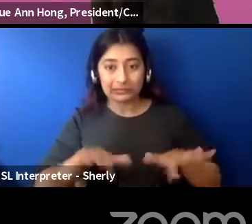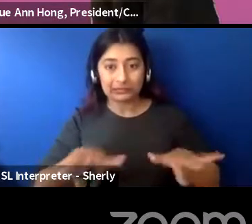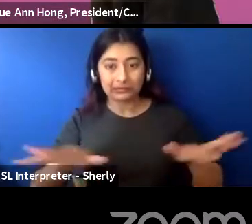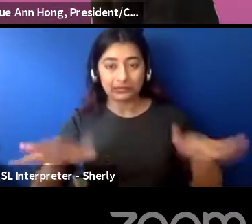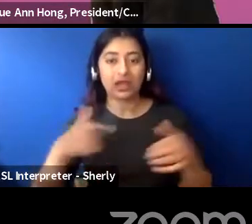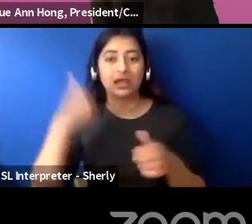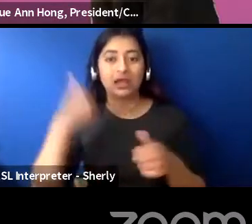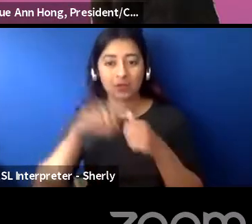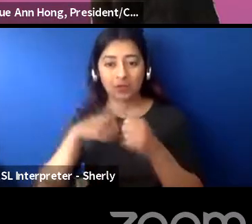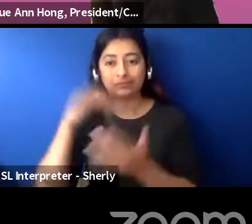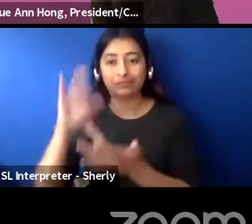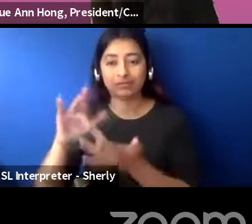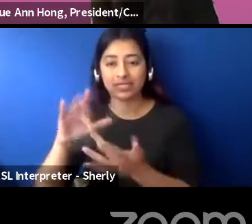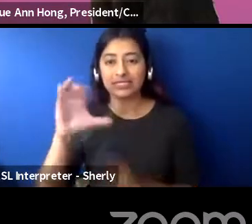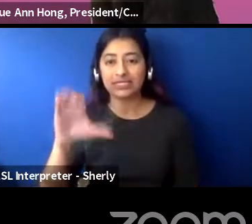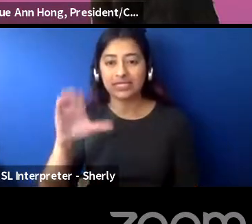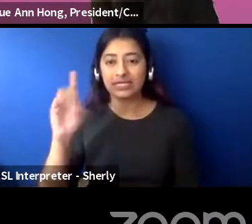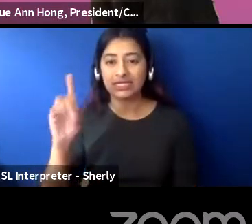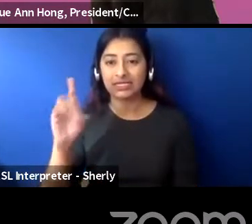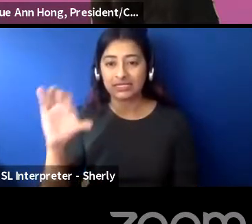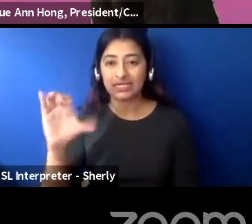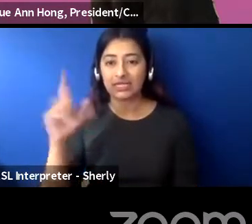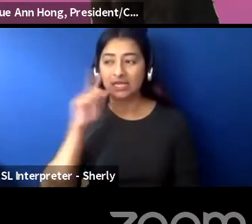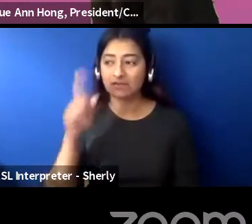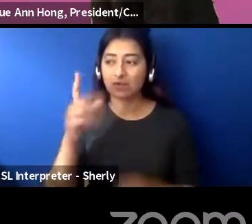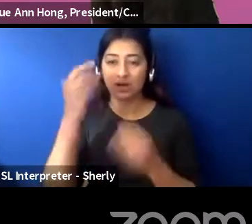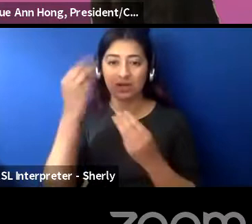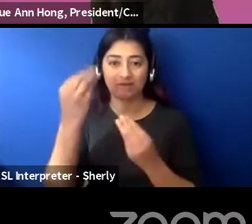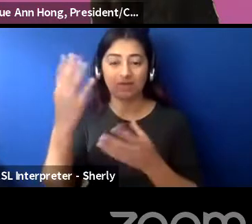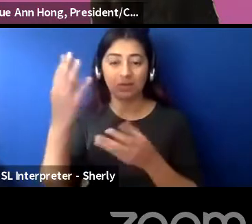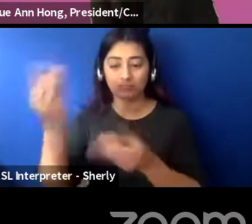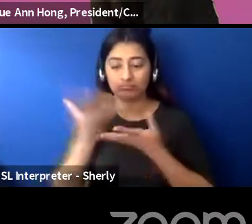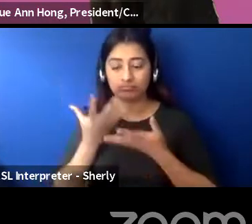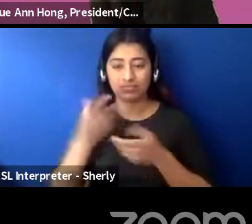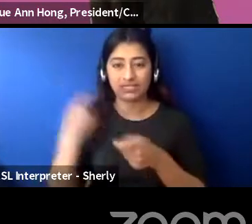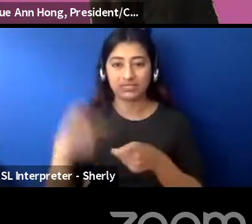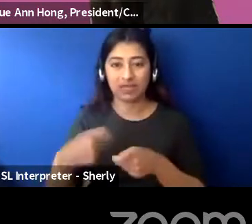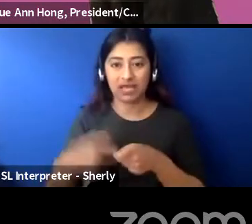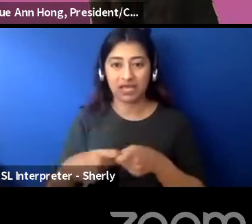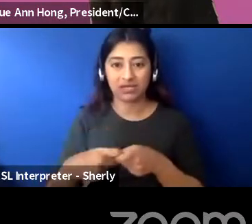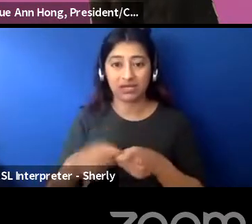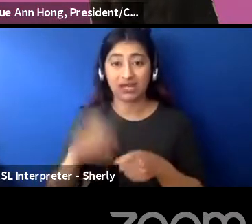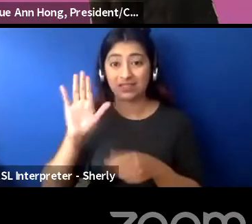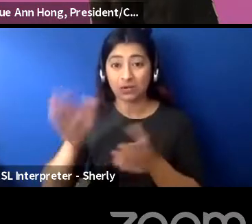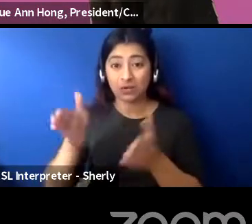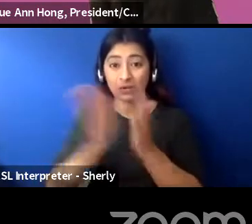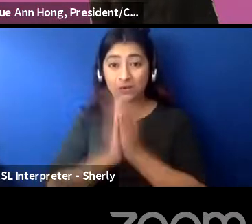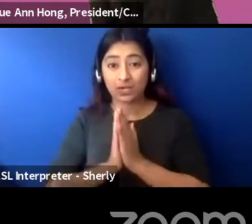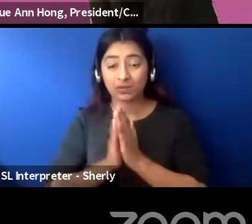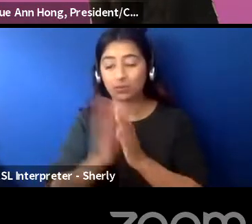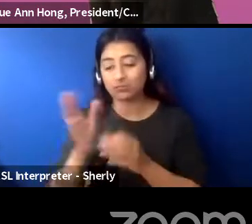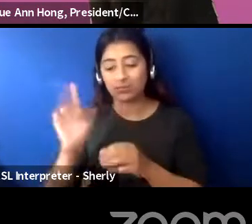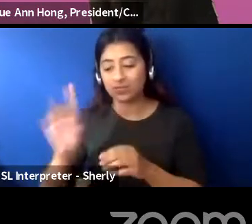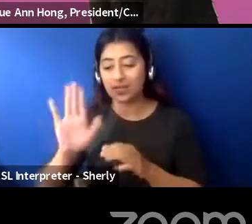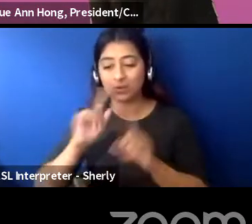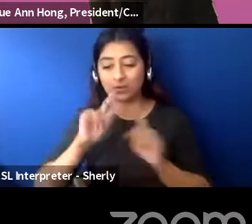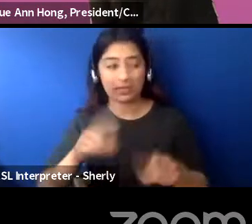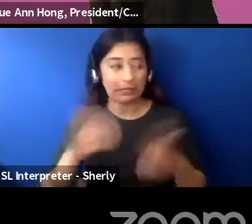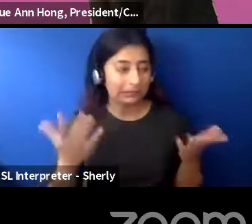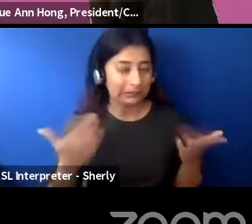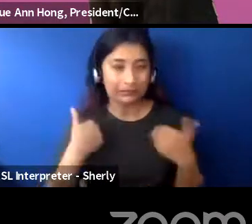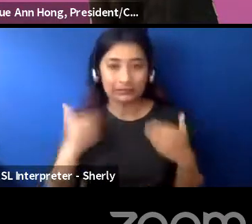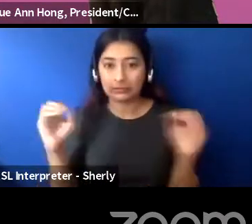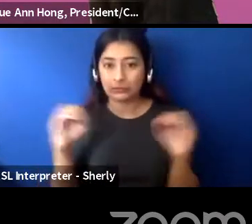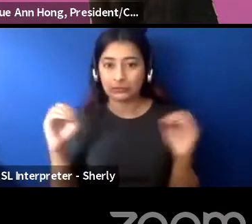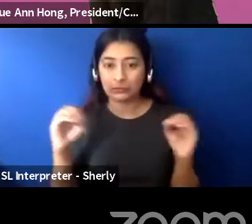to the CDC to ask for information in Spanish. And their request at that time, or their response rather, was we don't have the